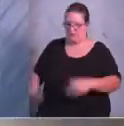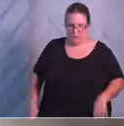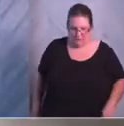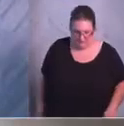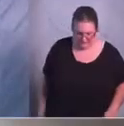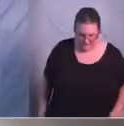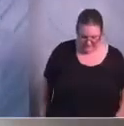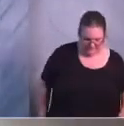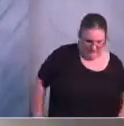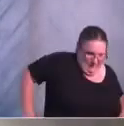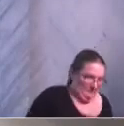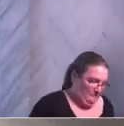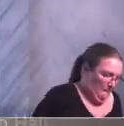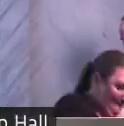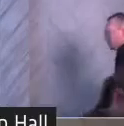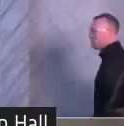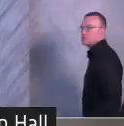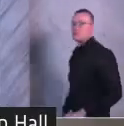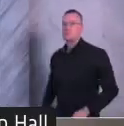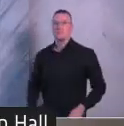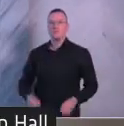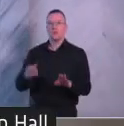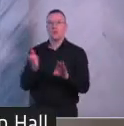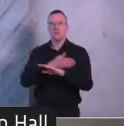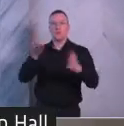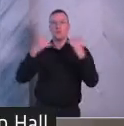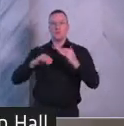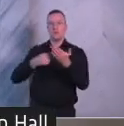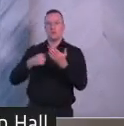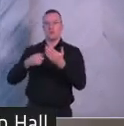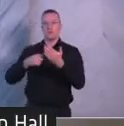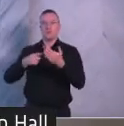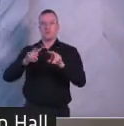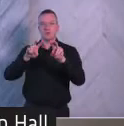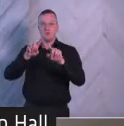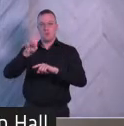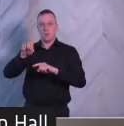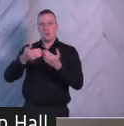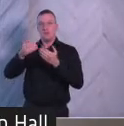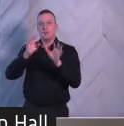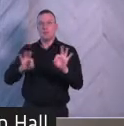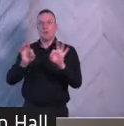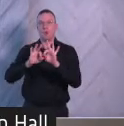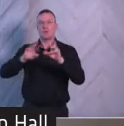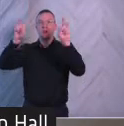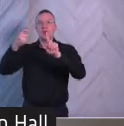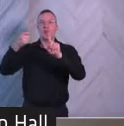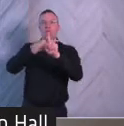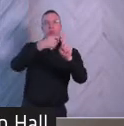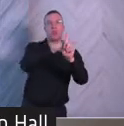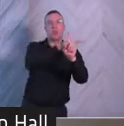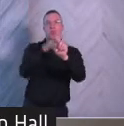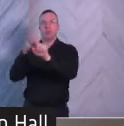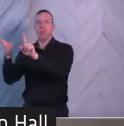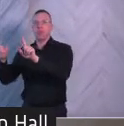like to remind all the candidates before we move into the next question to stay on topic for your question. We're not having a discussion necessarily